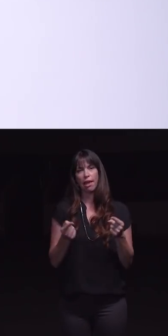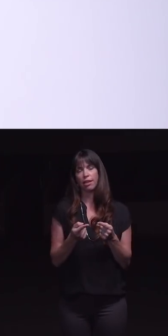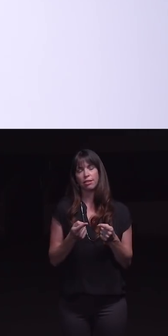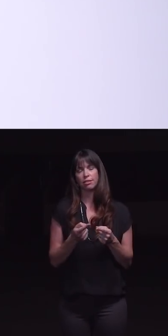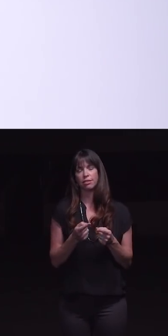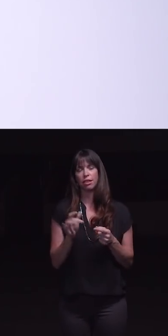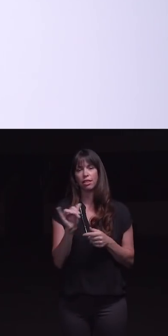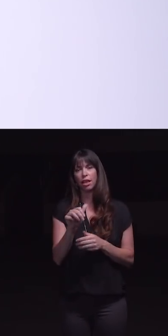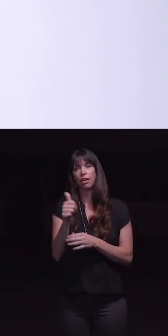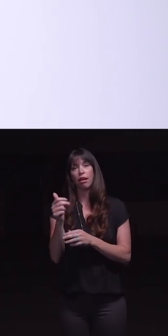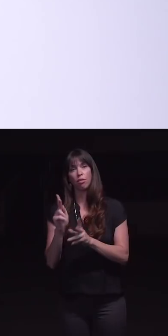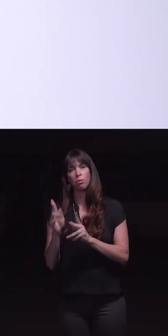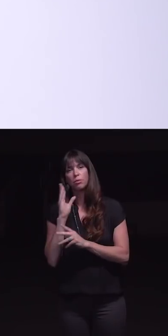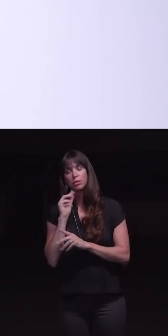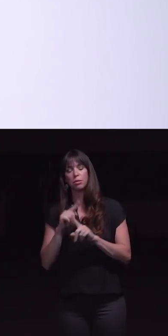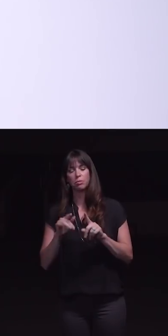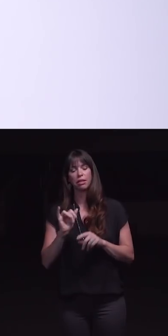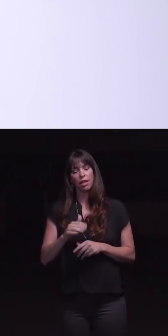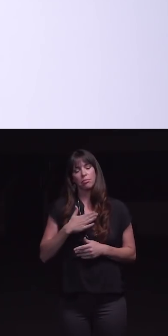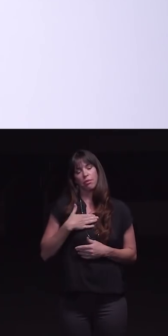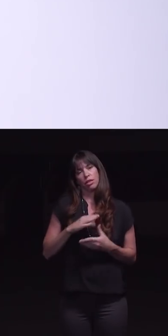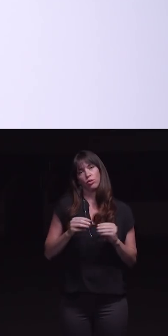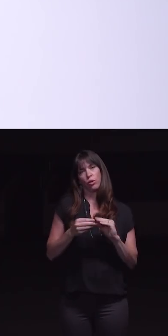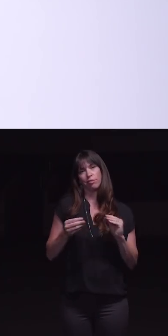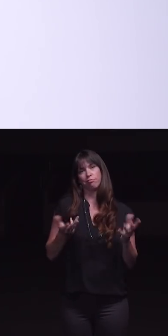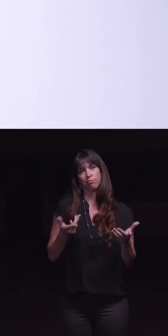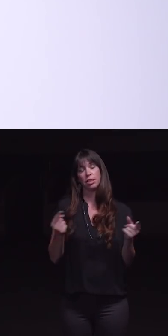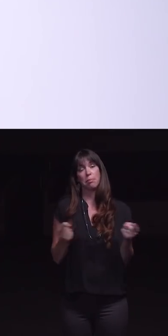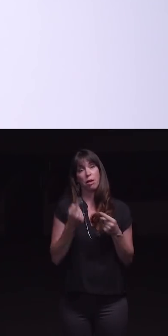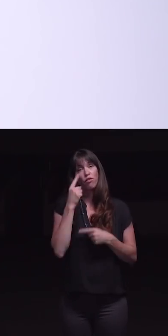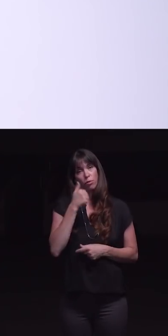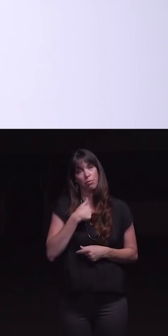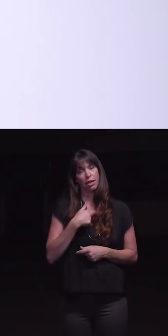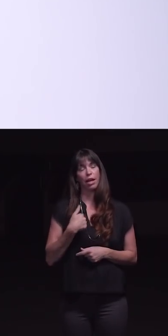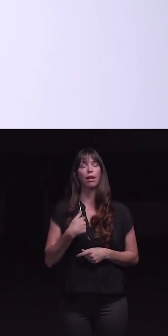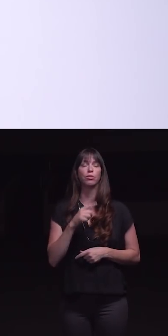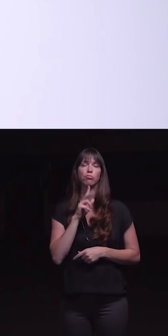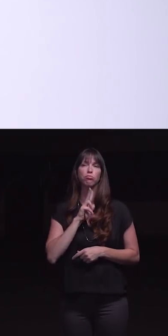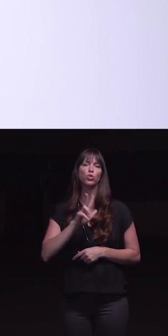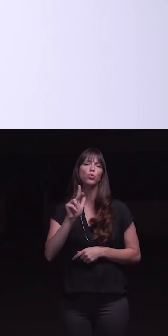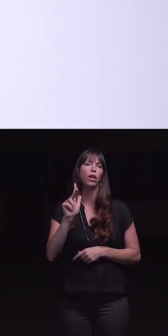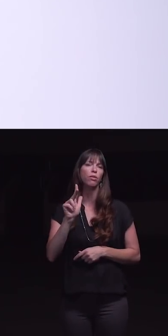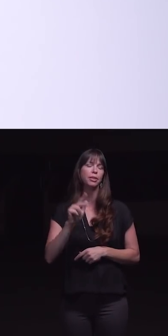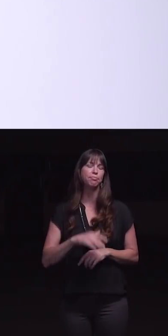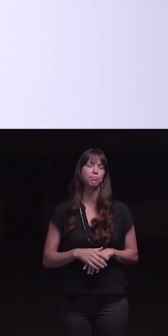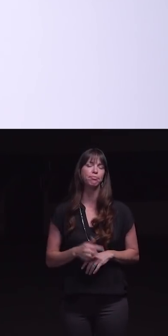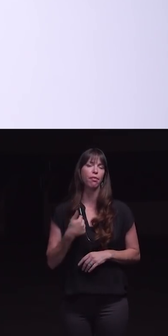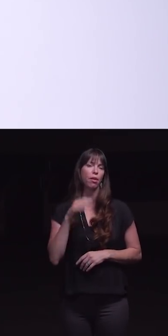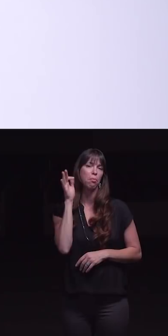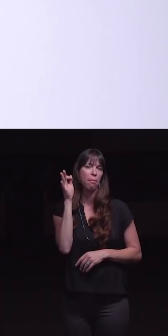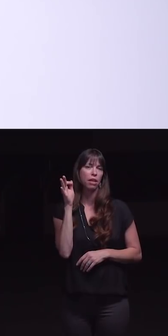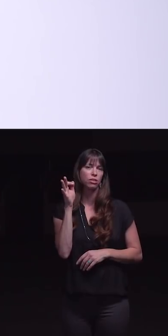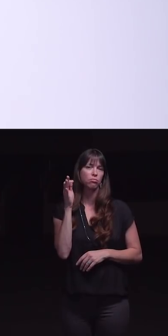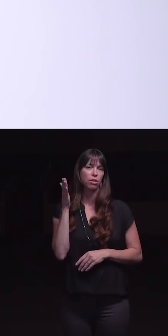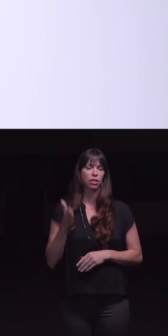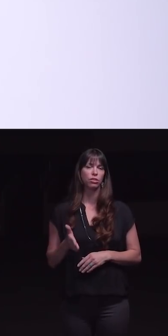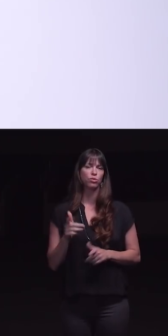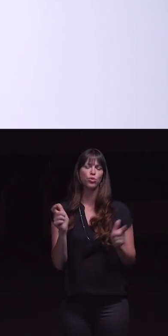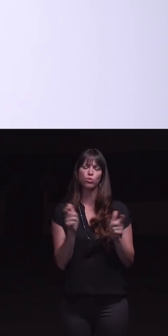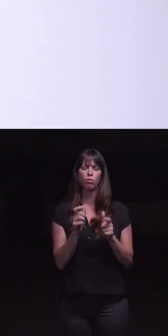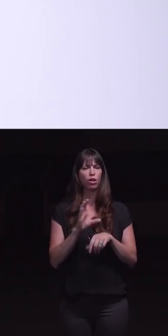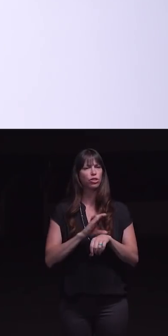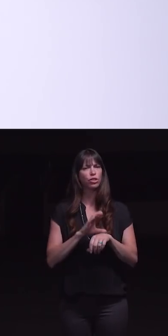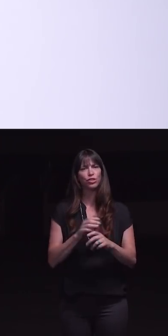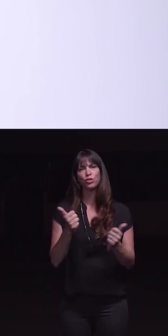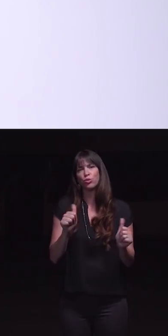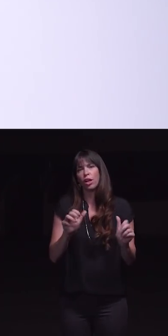have had, but it's my story, and it was really painful at the time. I'm 23 years old. I'm a pastor of the small church, just